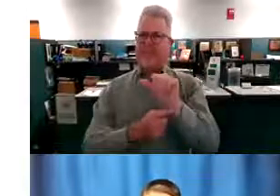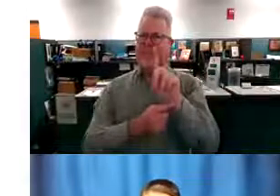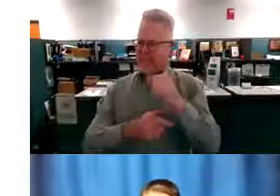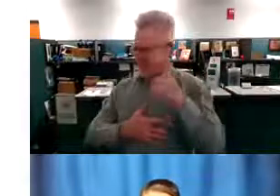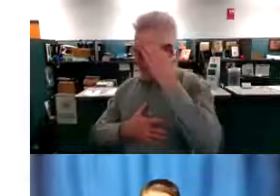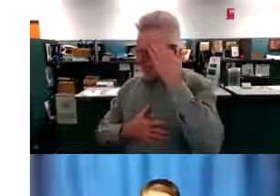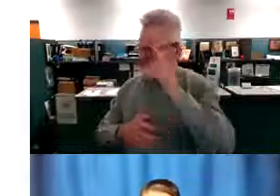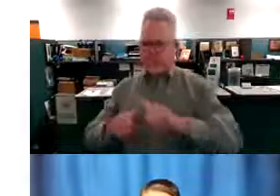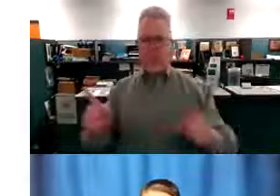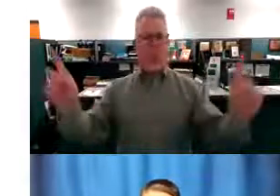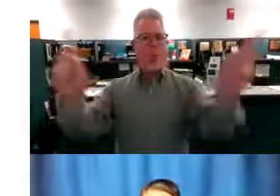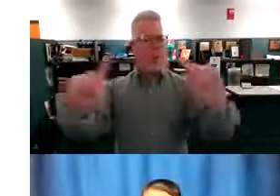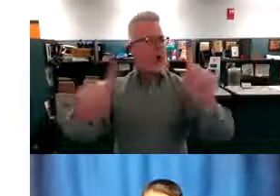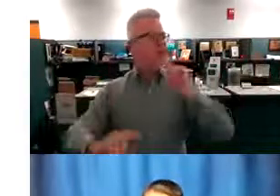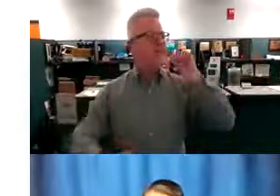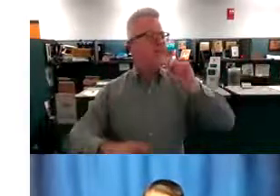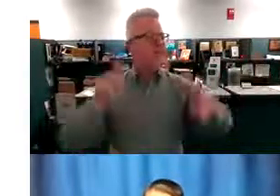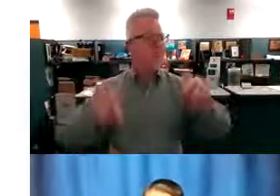that,